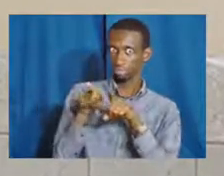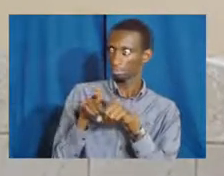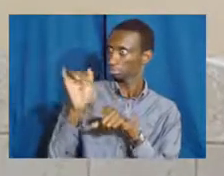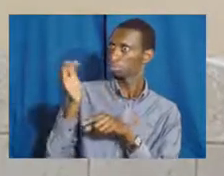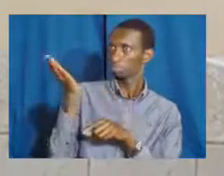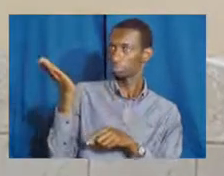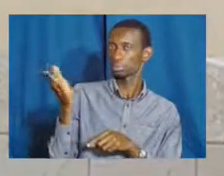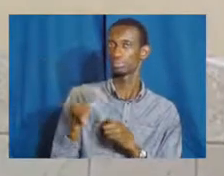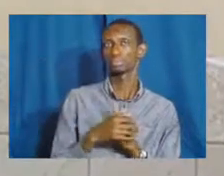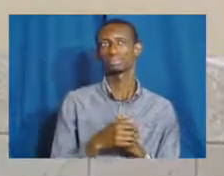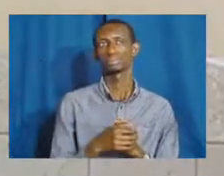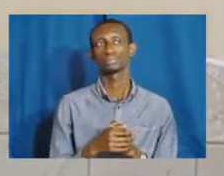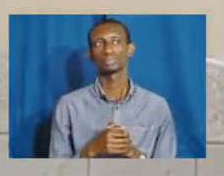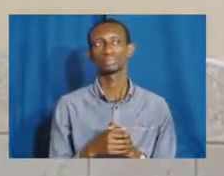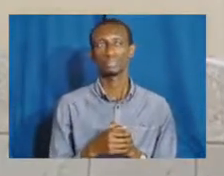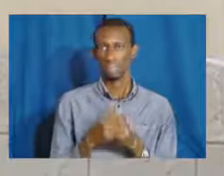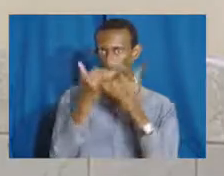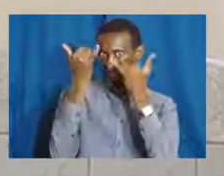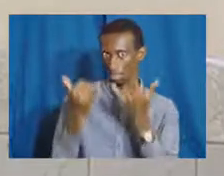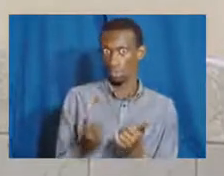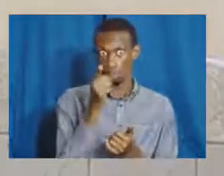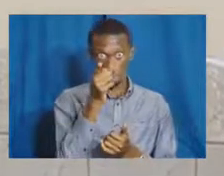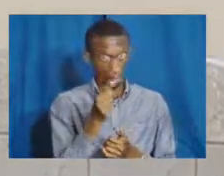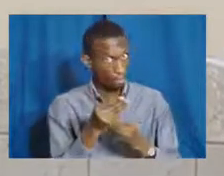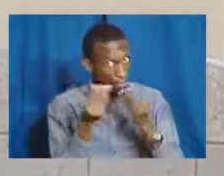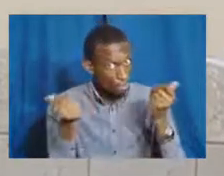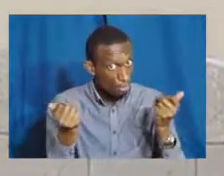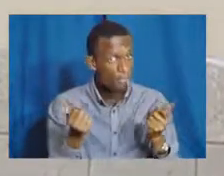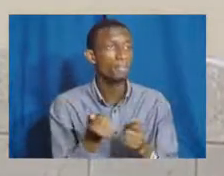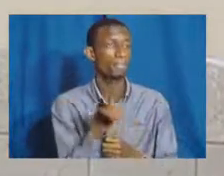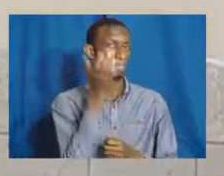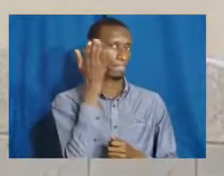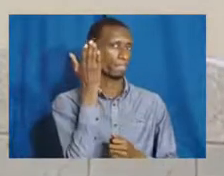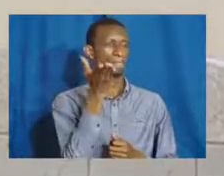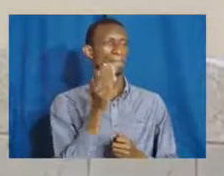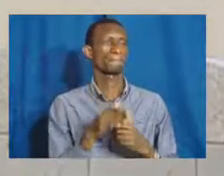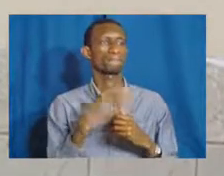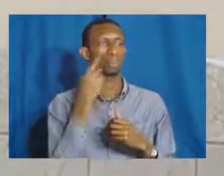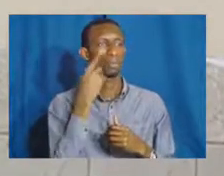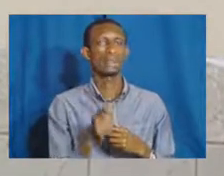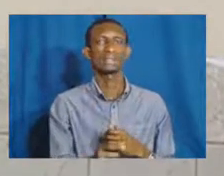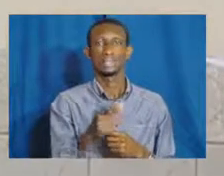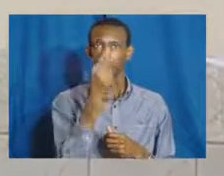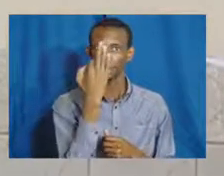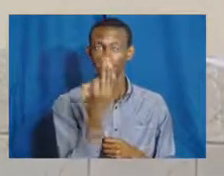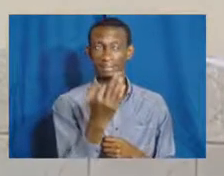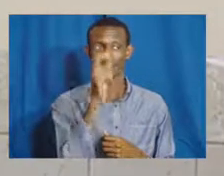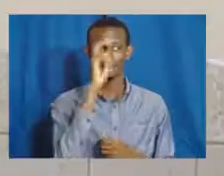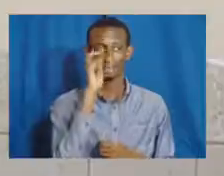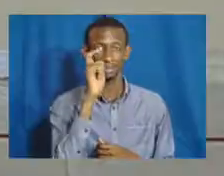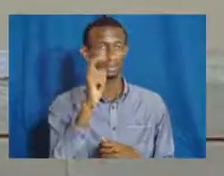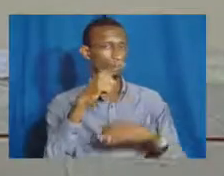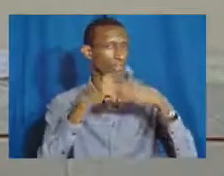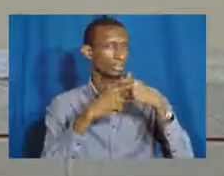chalkboard. Yes. Now solving this, I'll be having 3x minus 7, which is equal to